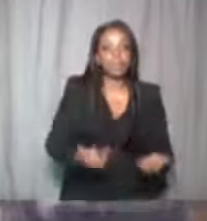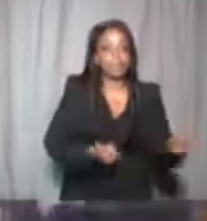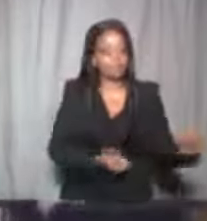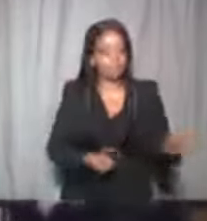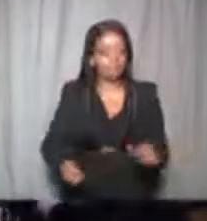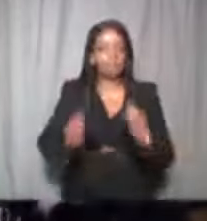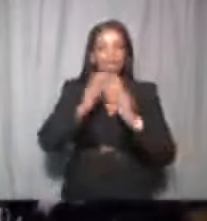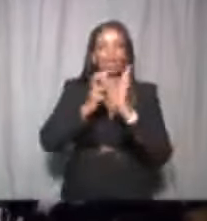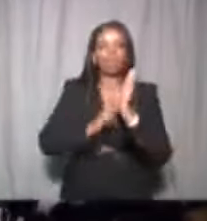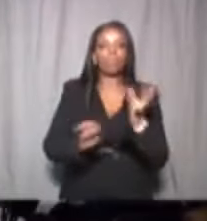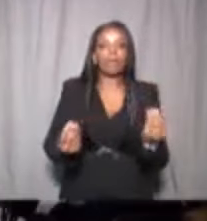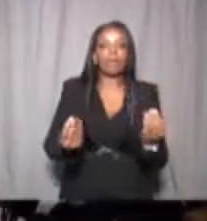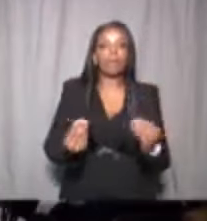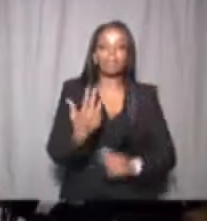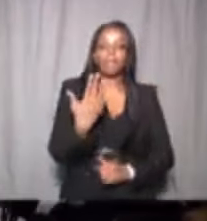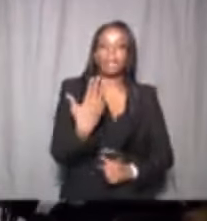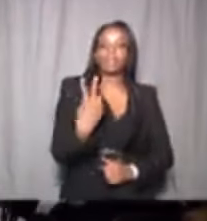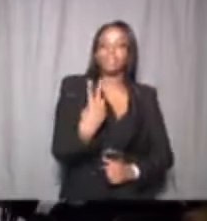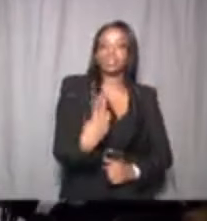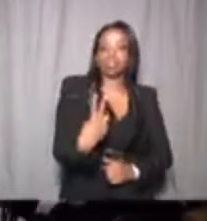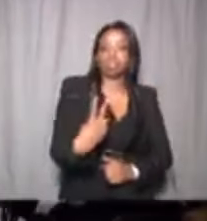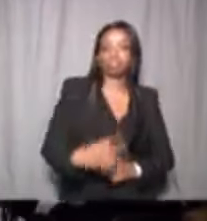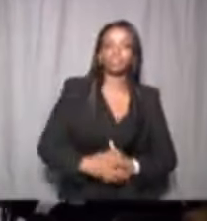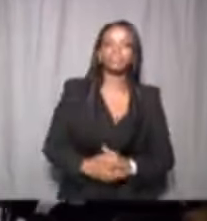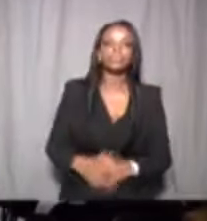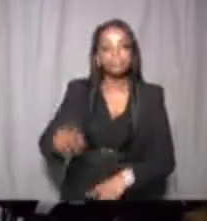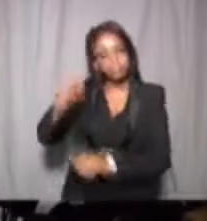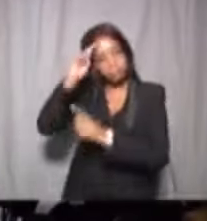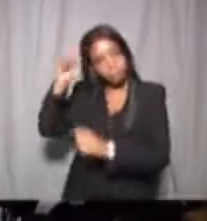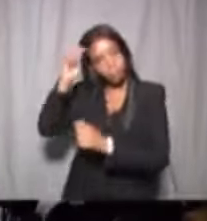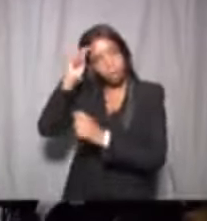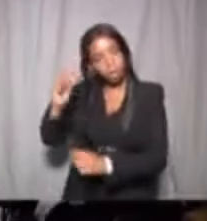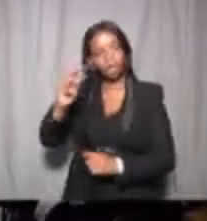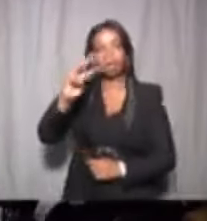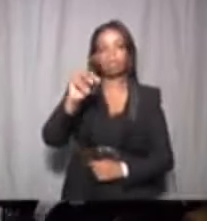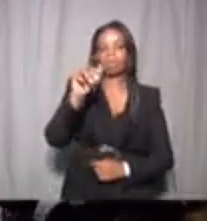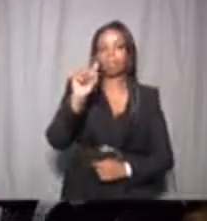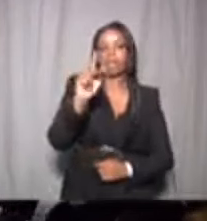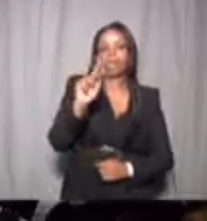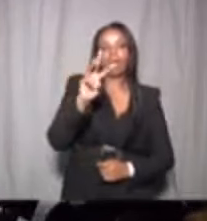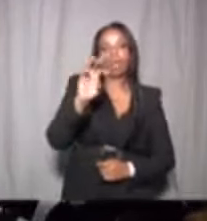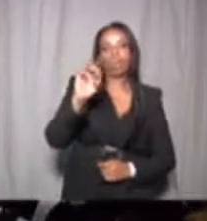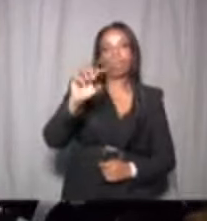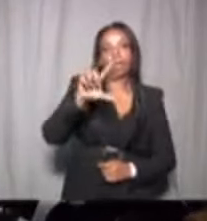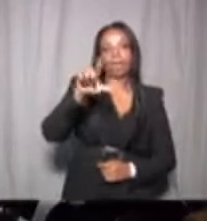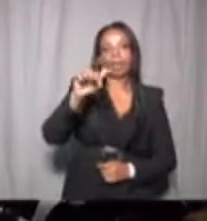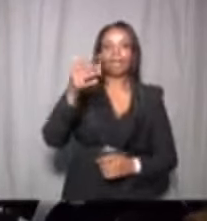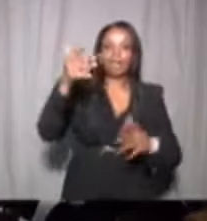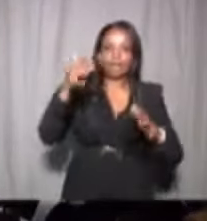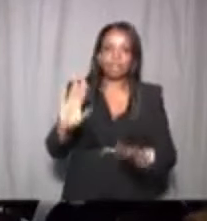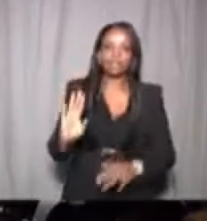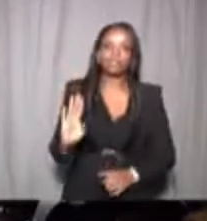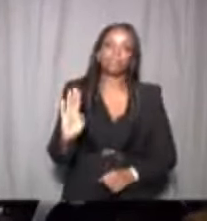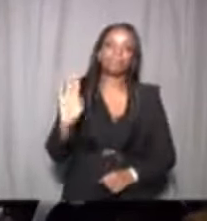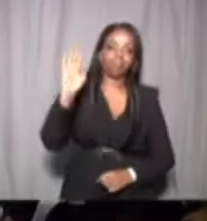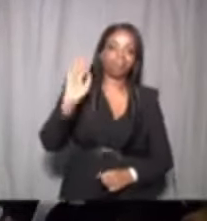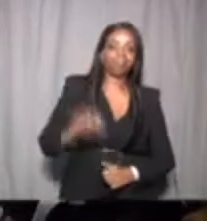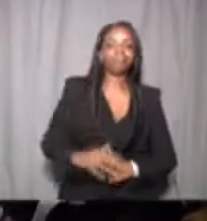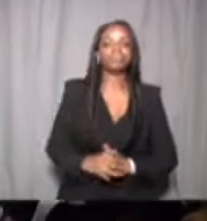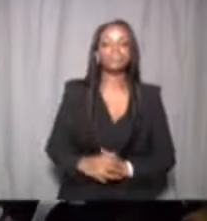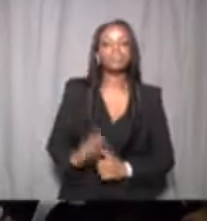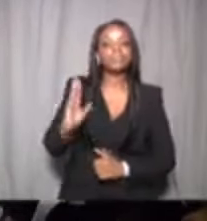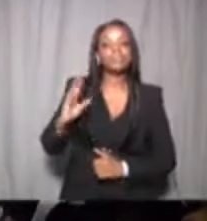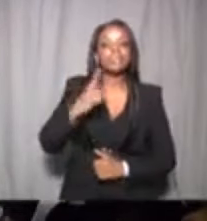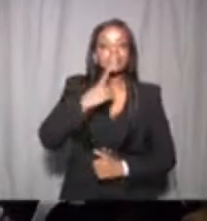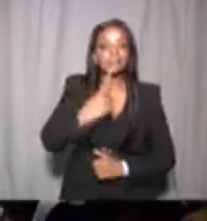92 as raised by Honorable Makwala. Honorable Makwala indicates that there